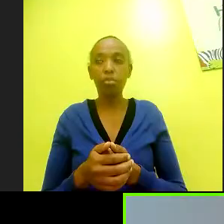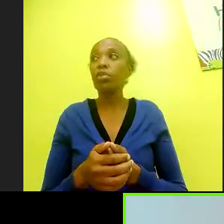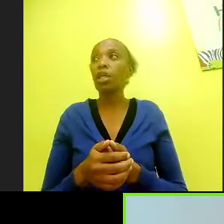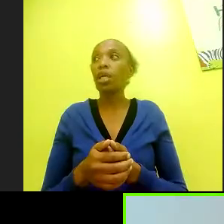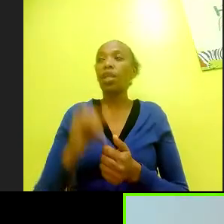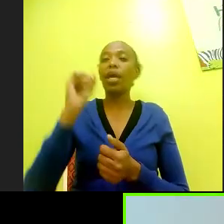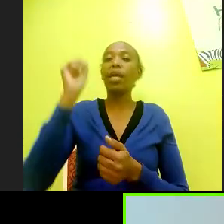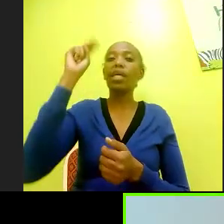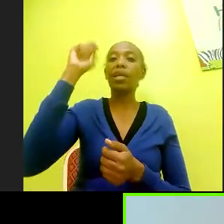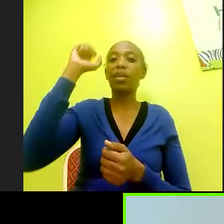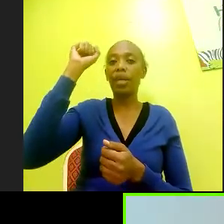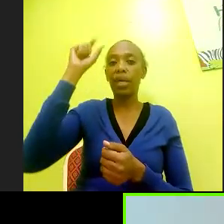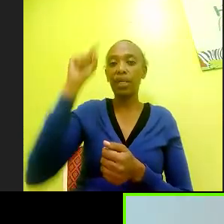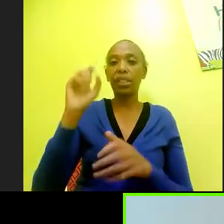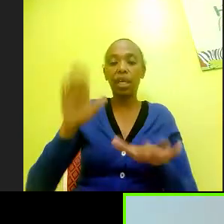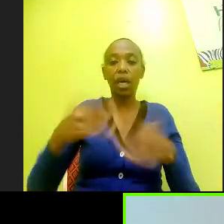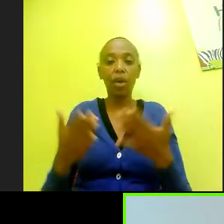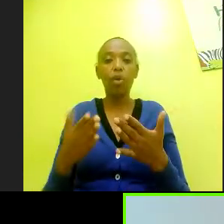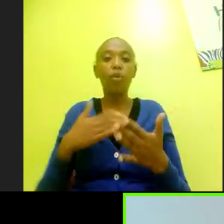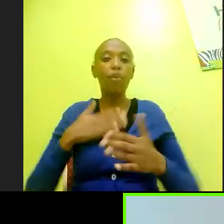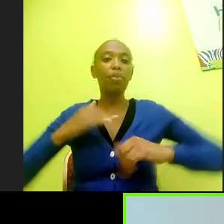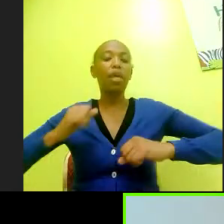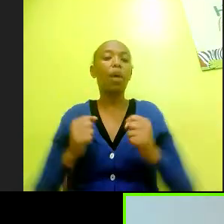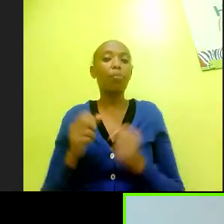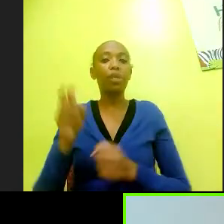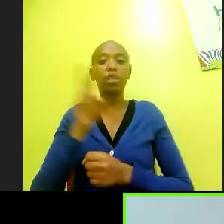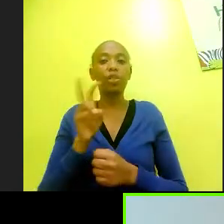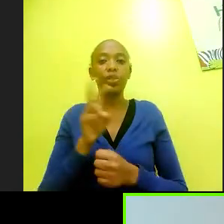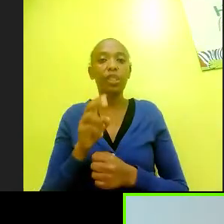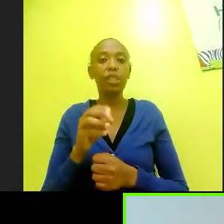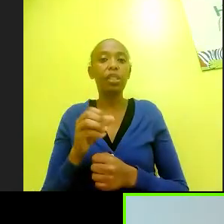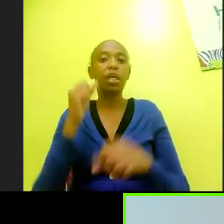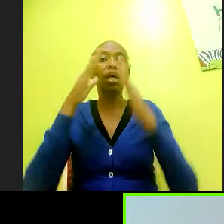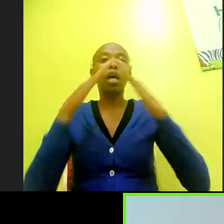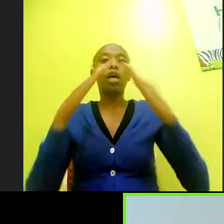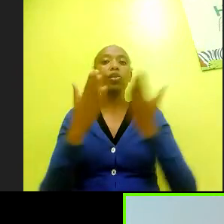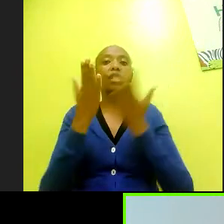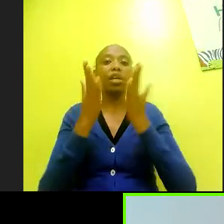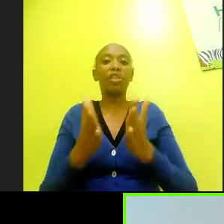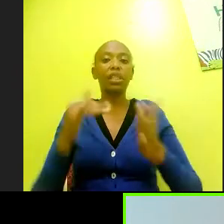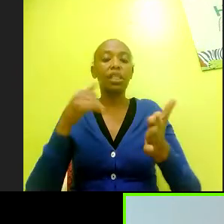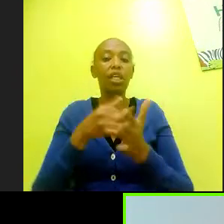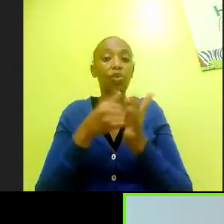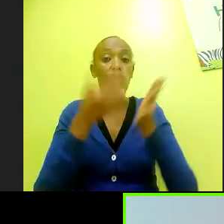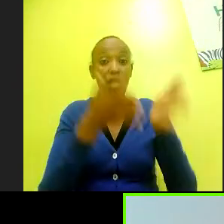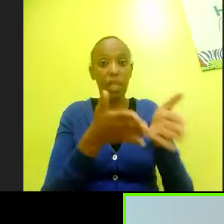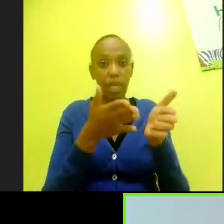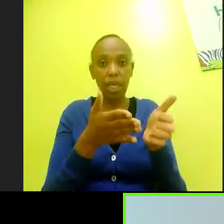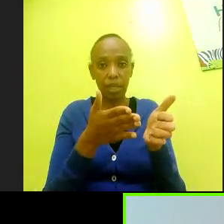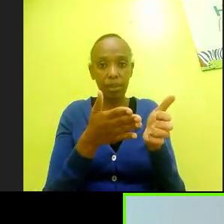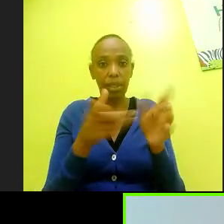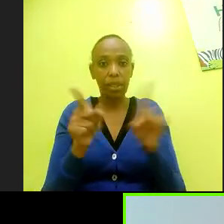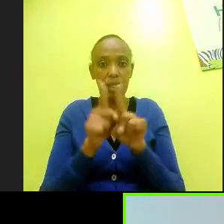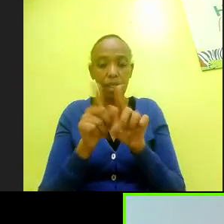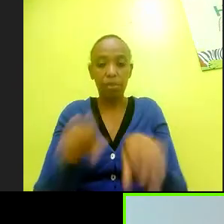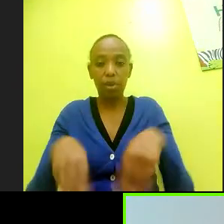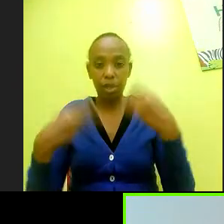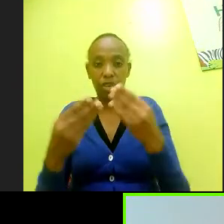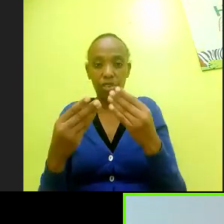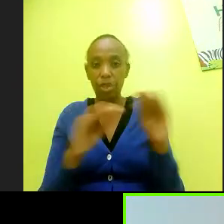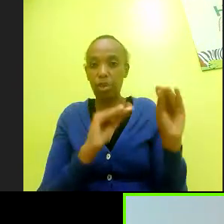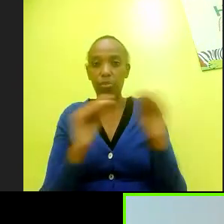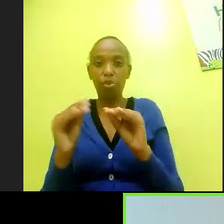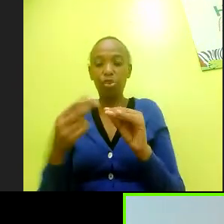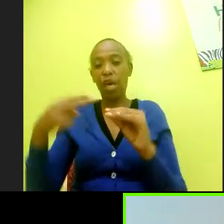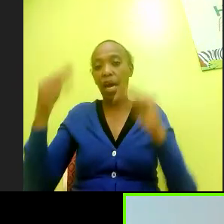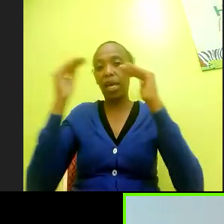is. I was very happy to see domestic workers included. And given the the high levels